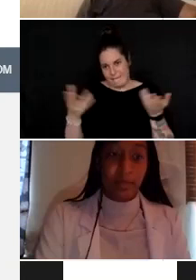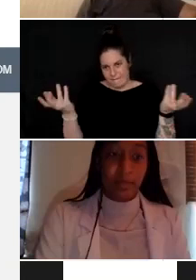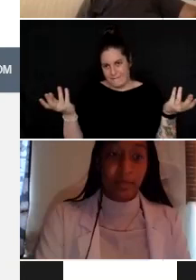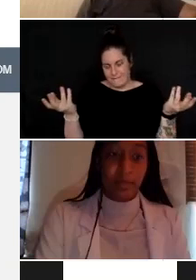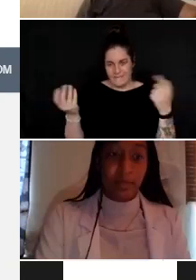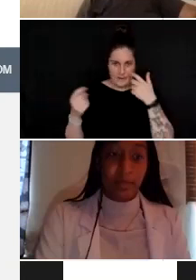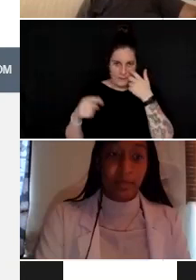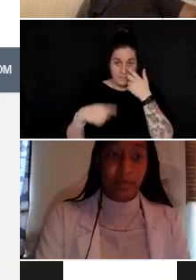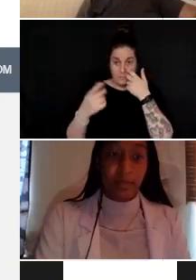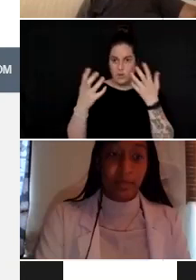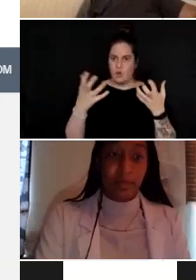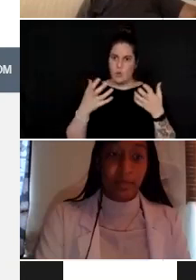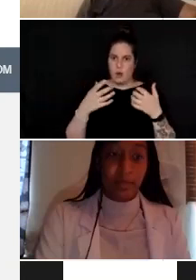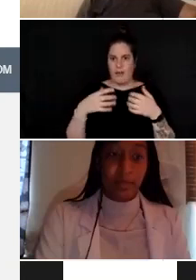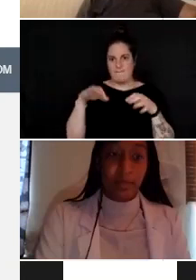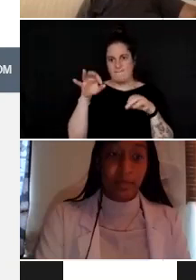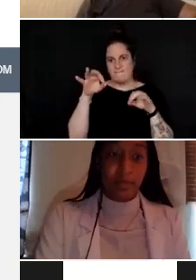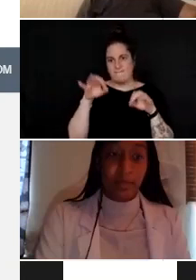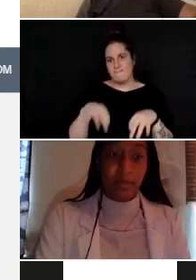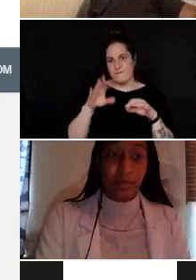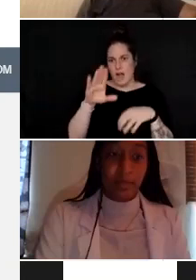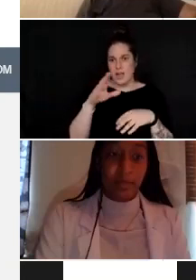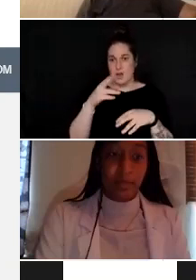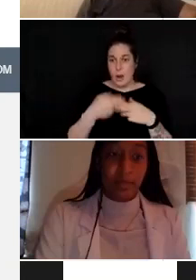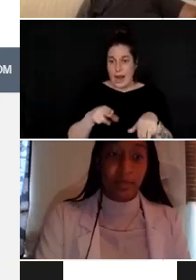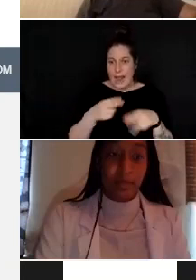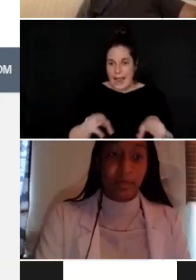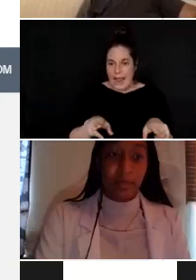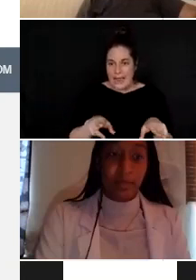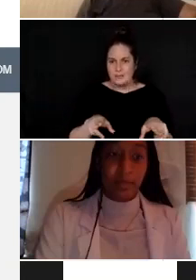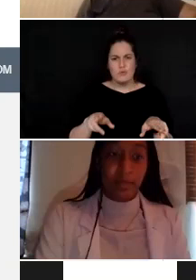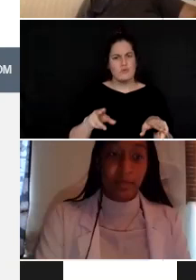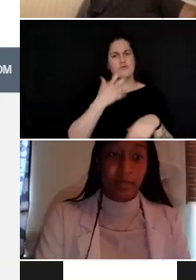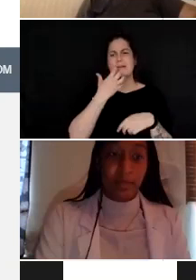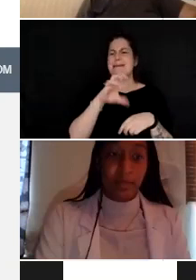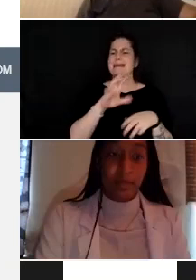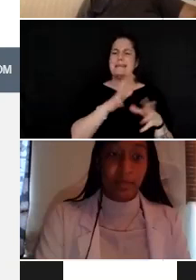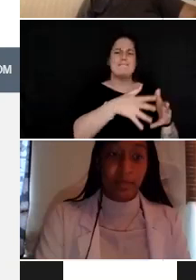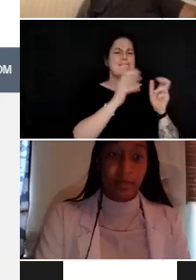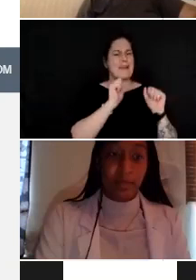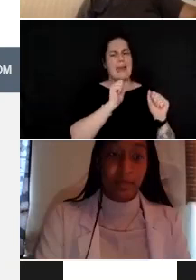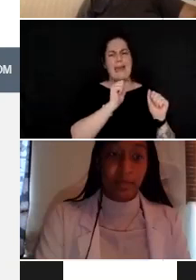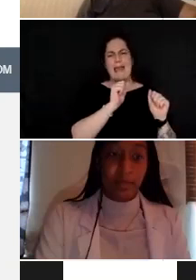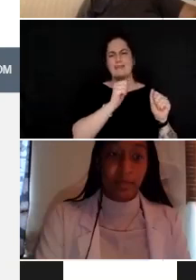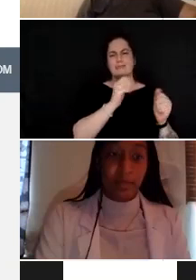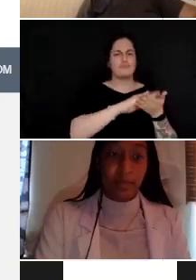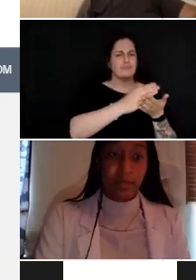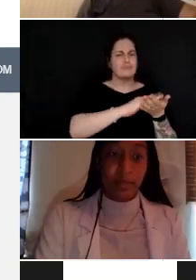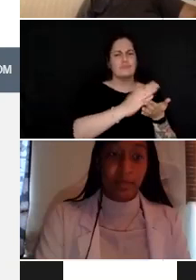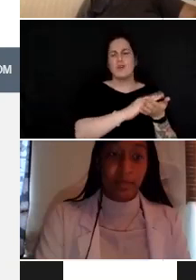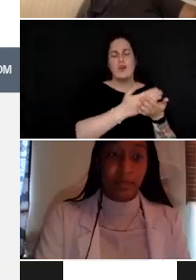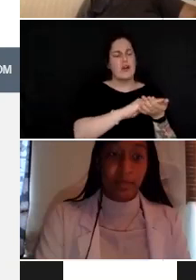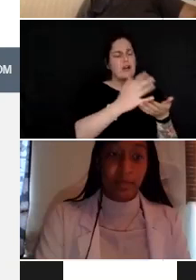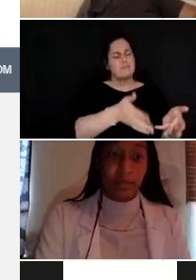example you want to fry your eggs in the morning. A silver pot would heat up real quick, fry your egg really quick. As soon as you turn